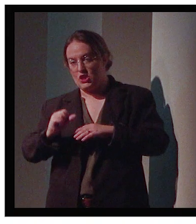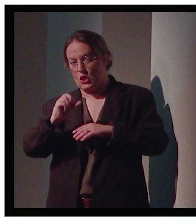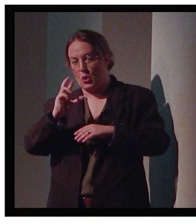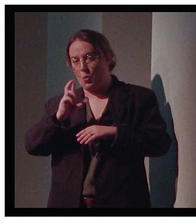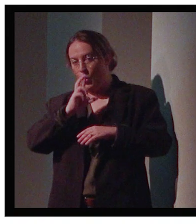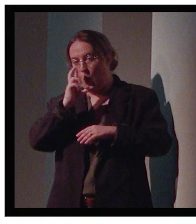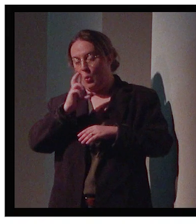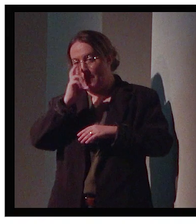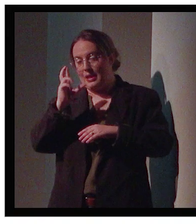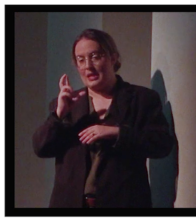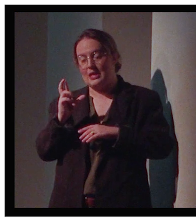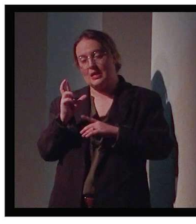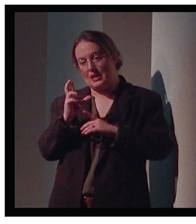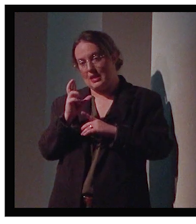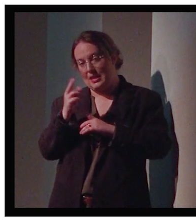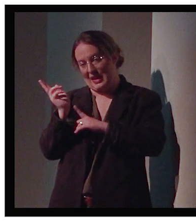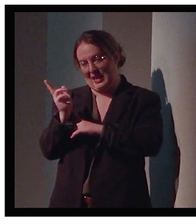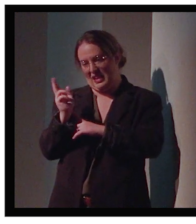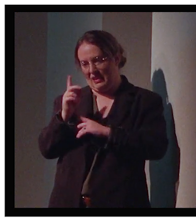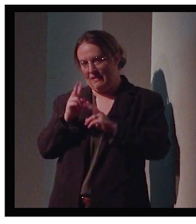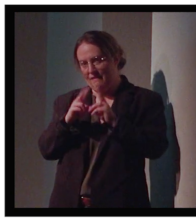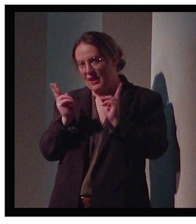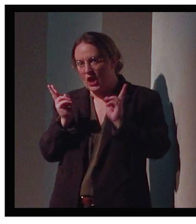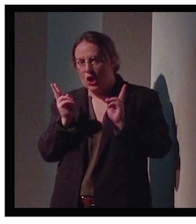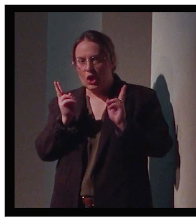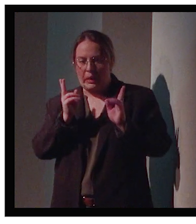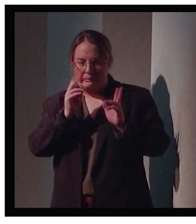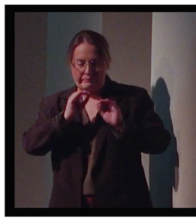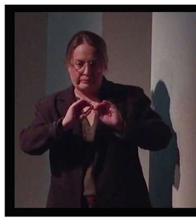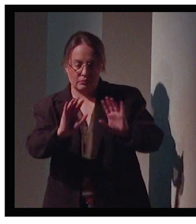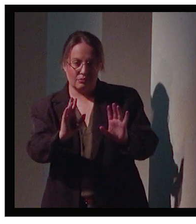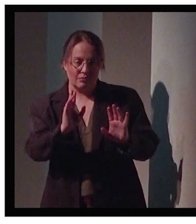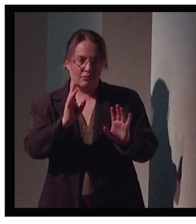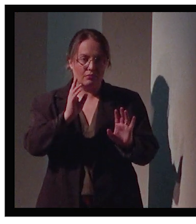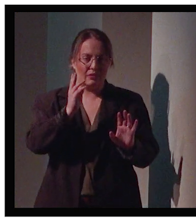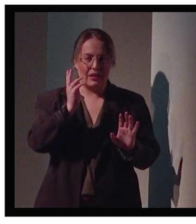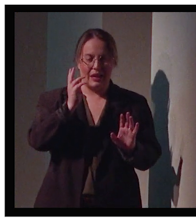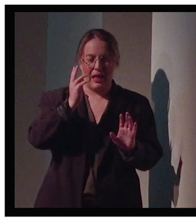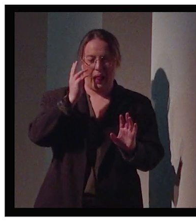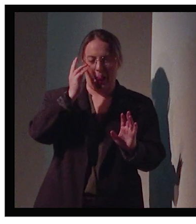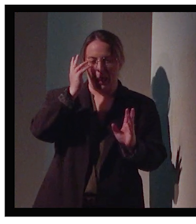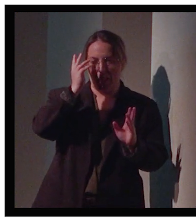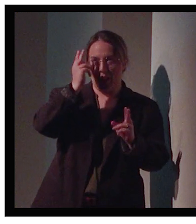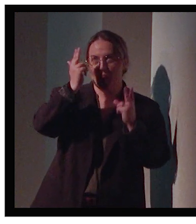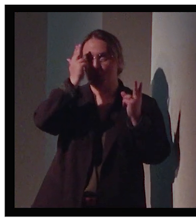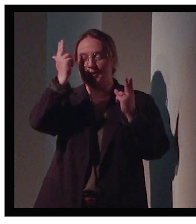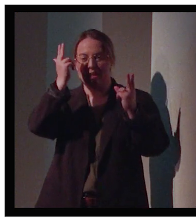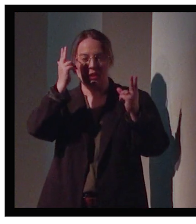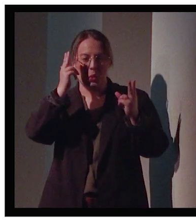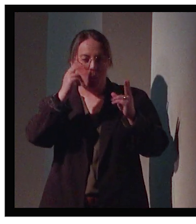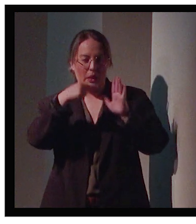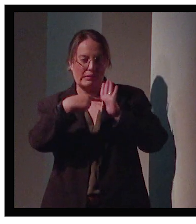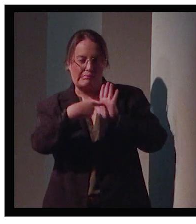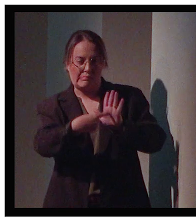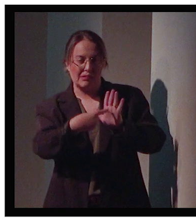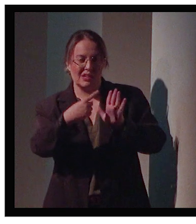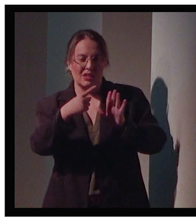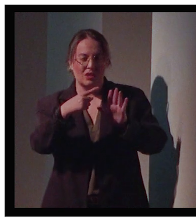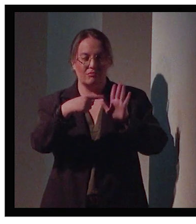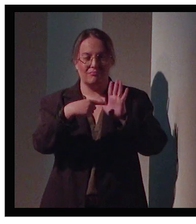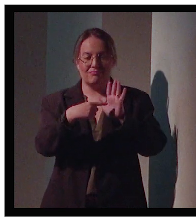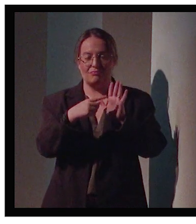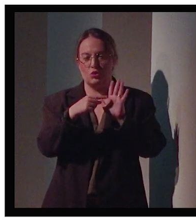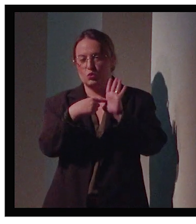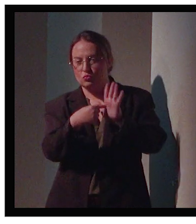smoothly executed with an almost hallucinatory clarity. And it features sculptural, idealized